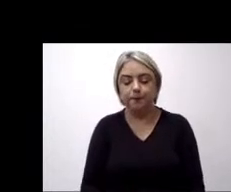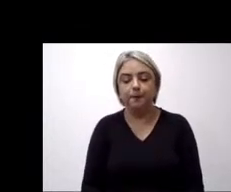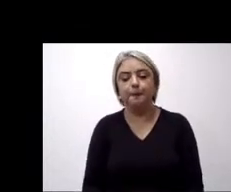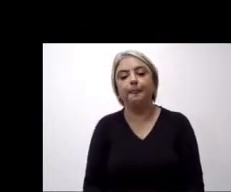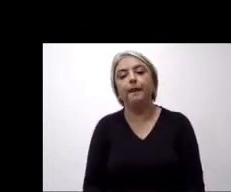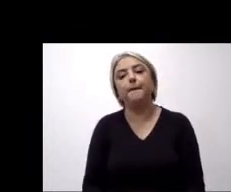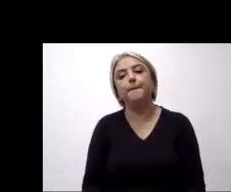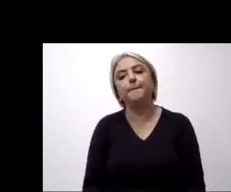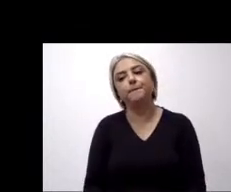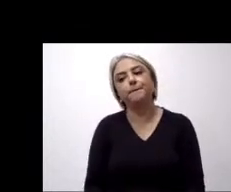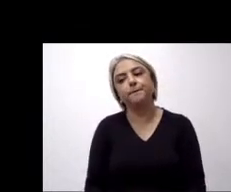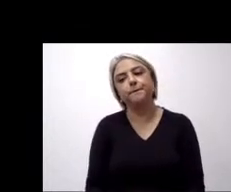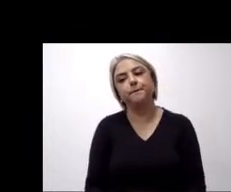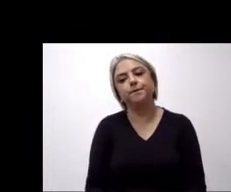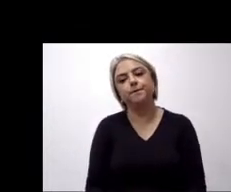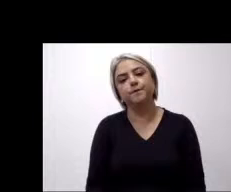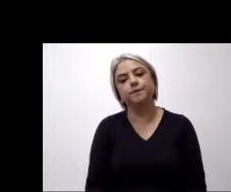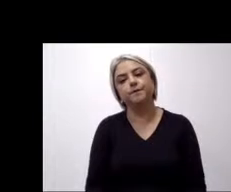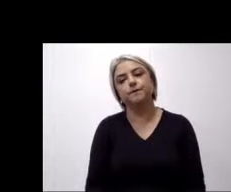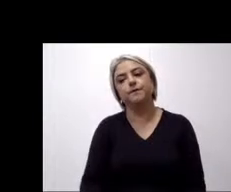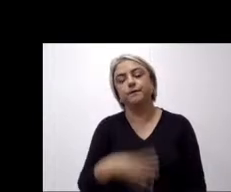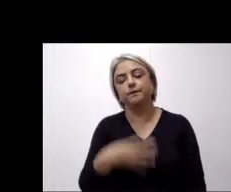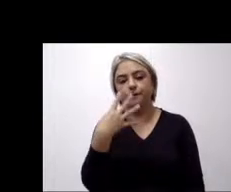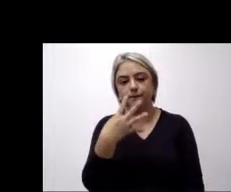4, we need to